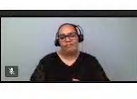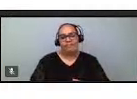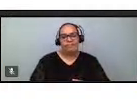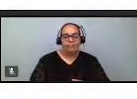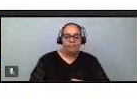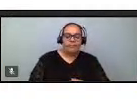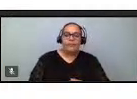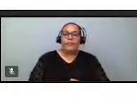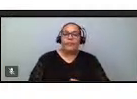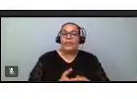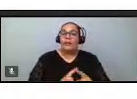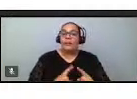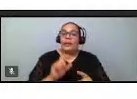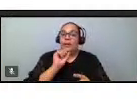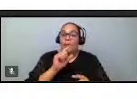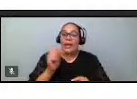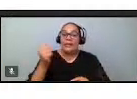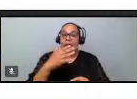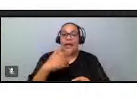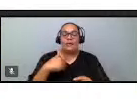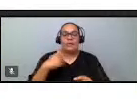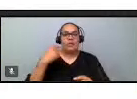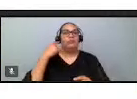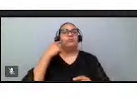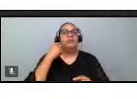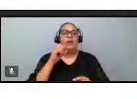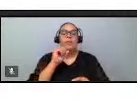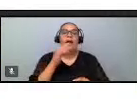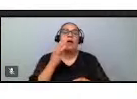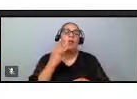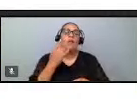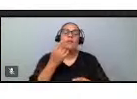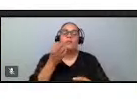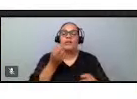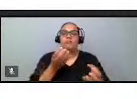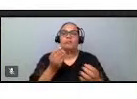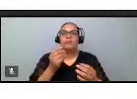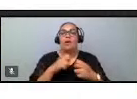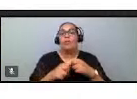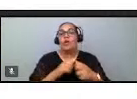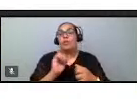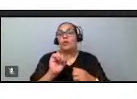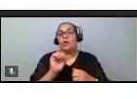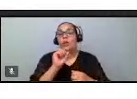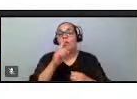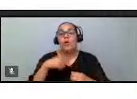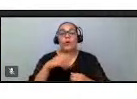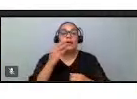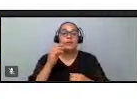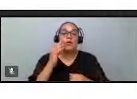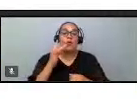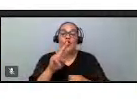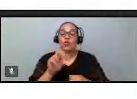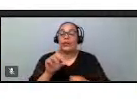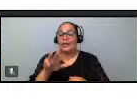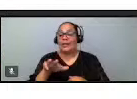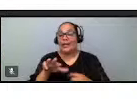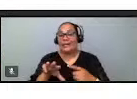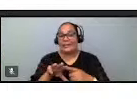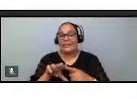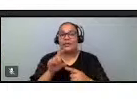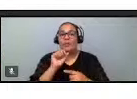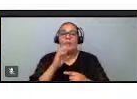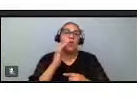and this was the slide I had in mind when I said the problem that we were faced with in 2019